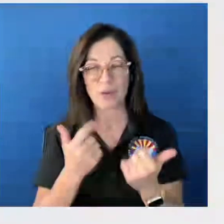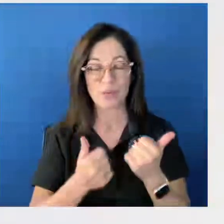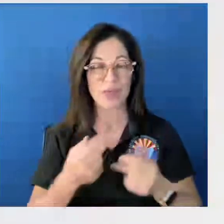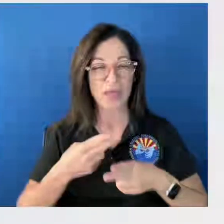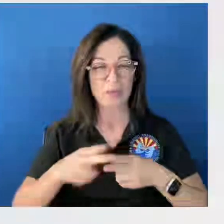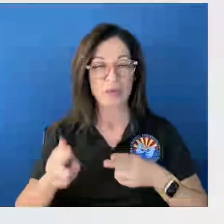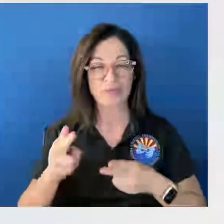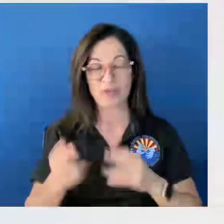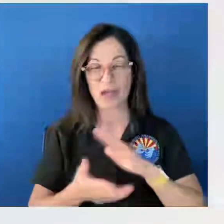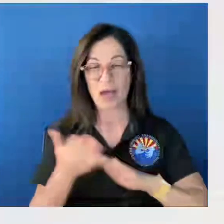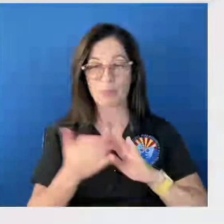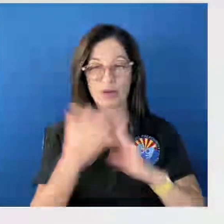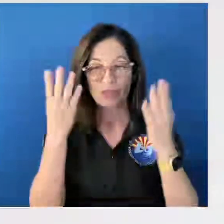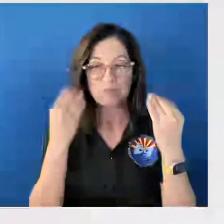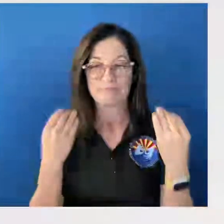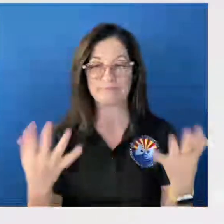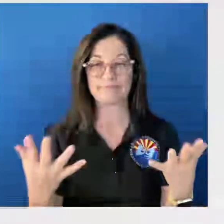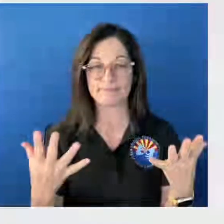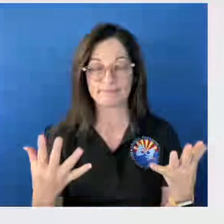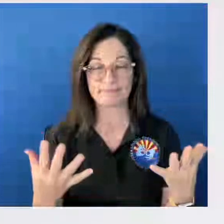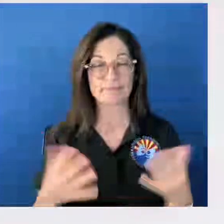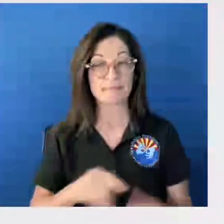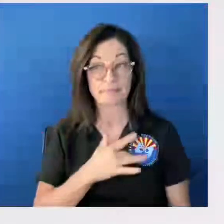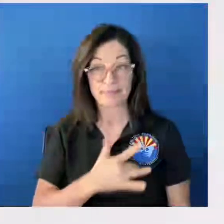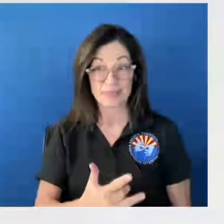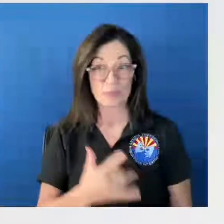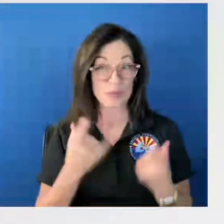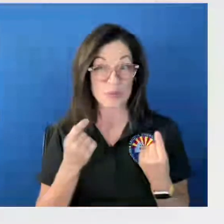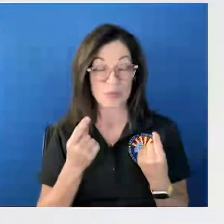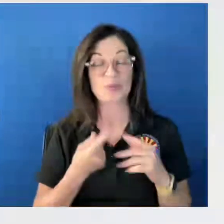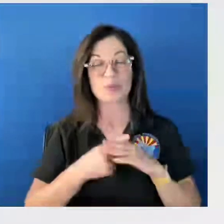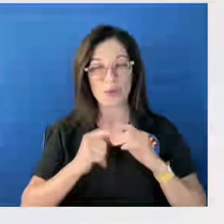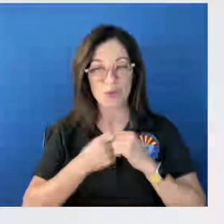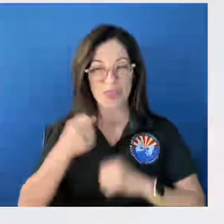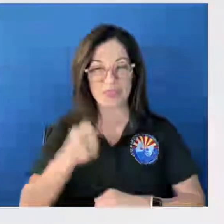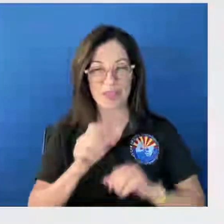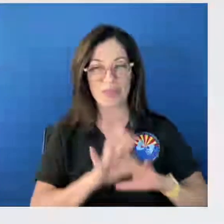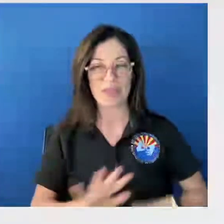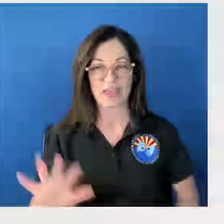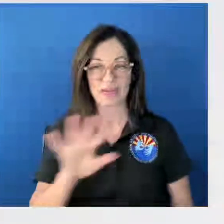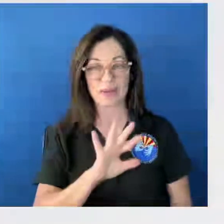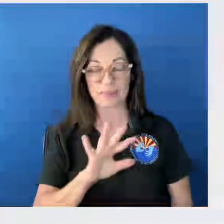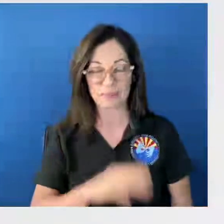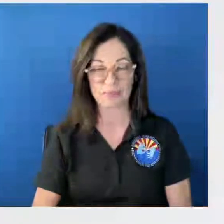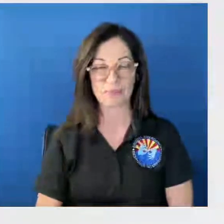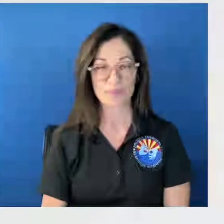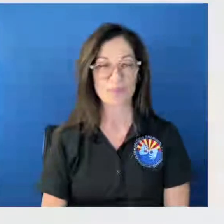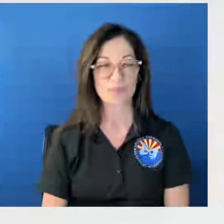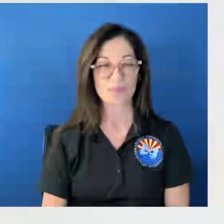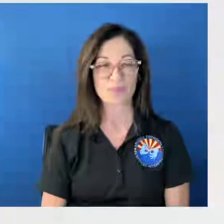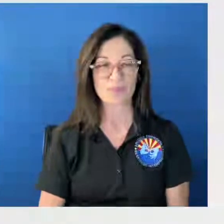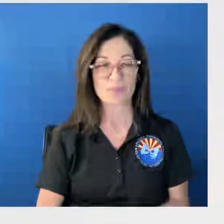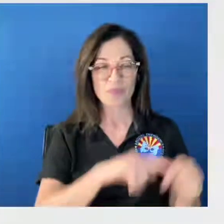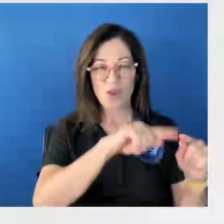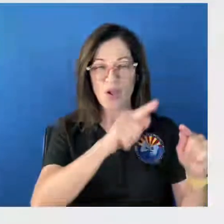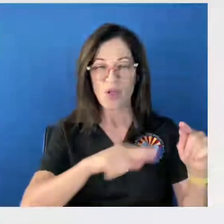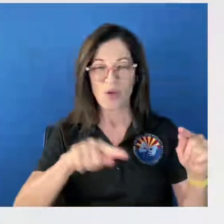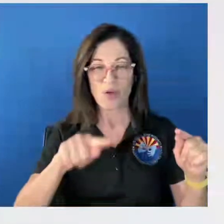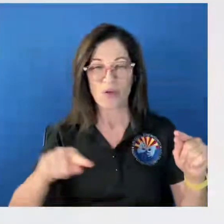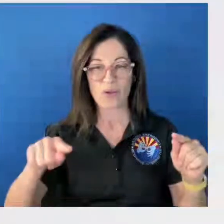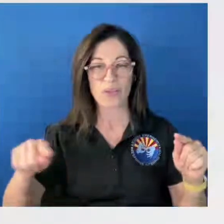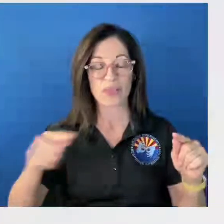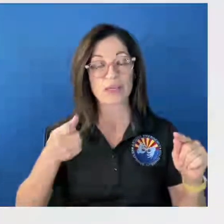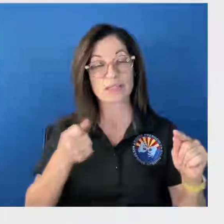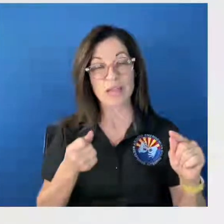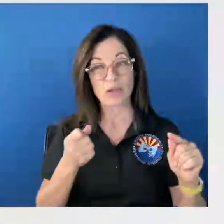and like we typically do, we'll start down here on the south end of the fire. Here, all along the south end of the fire is